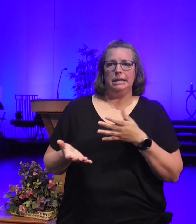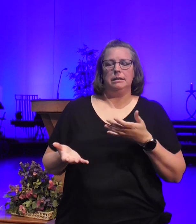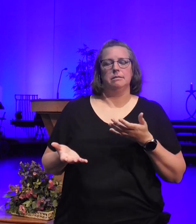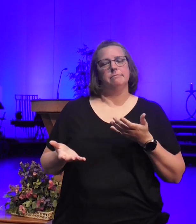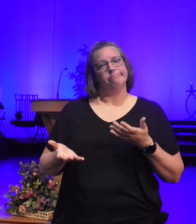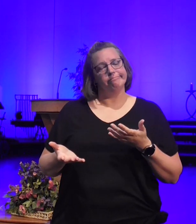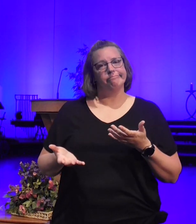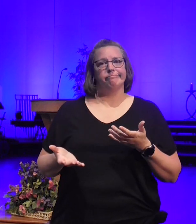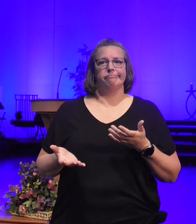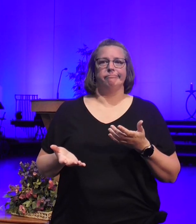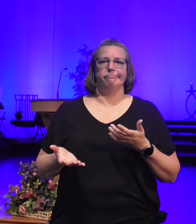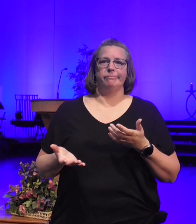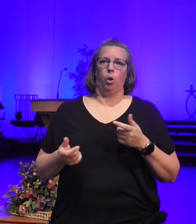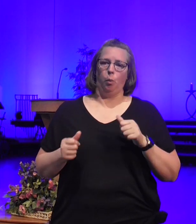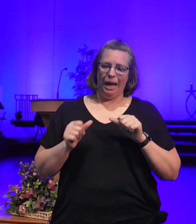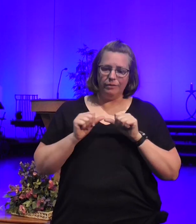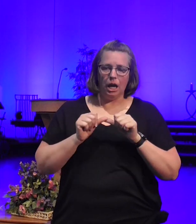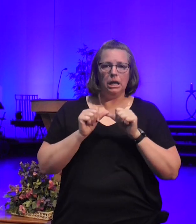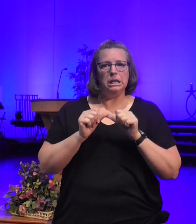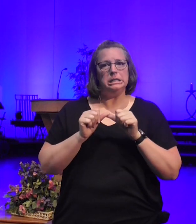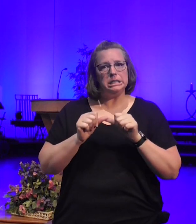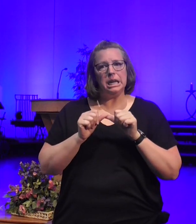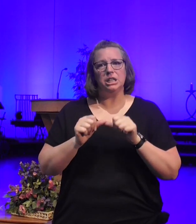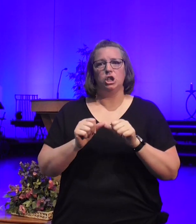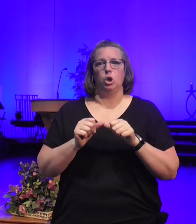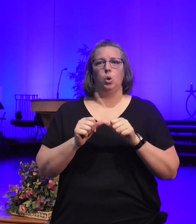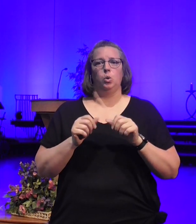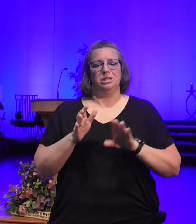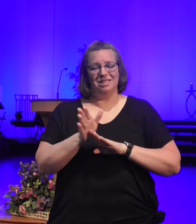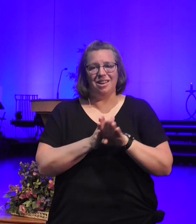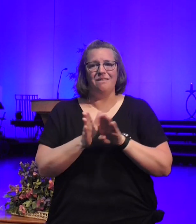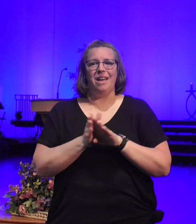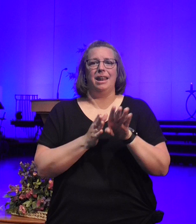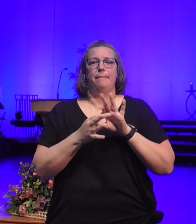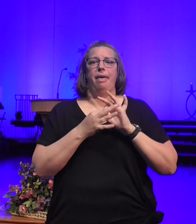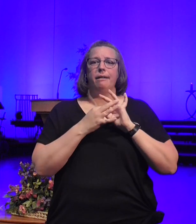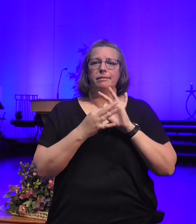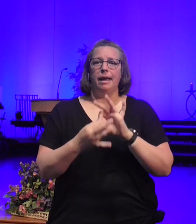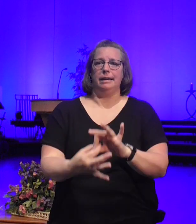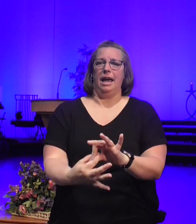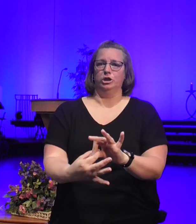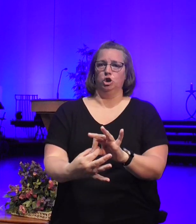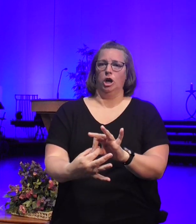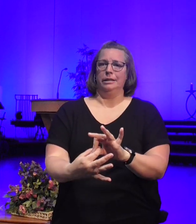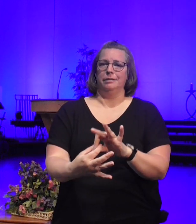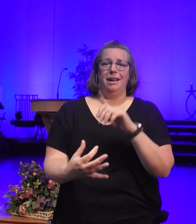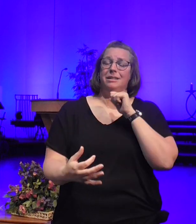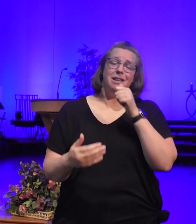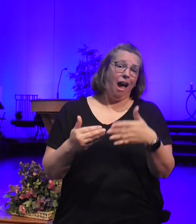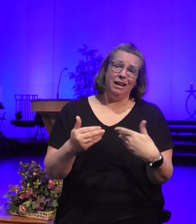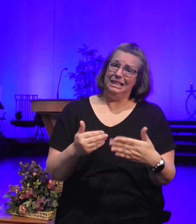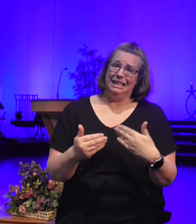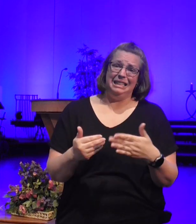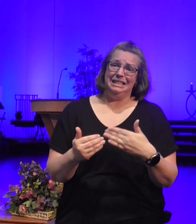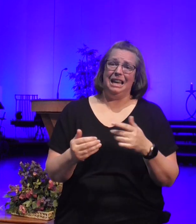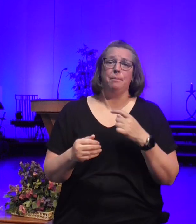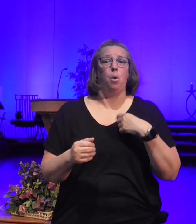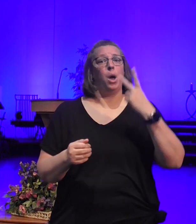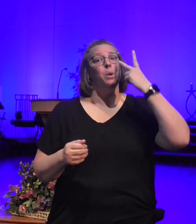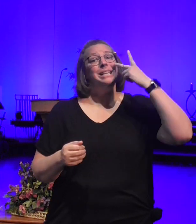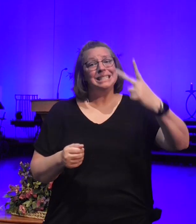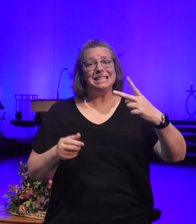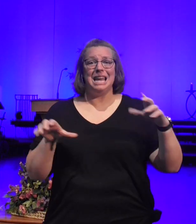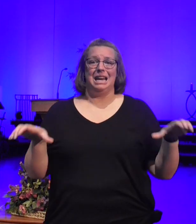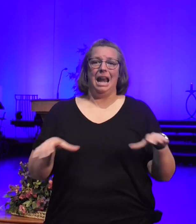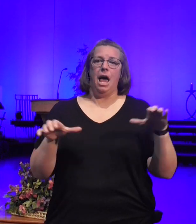really continue to foster connection, and that's not always easy. And yet, when we see it in action,